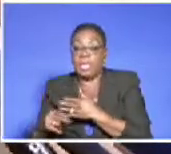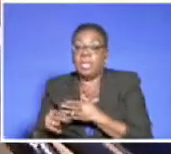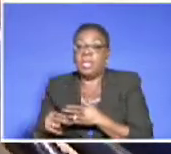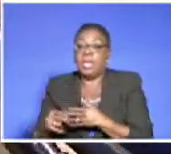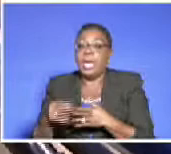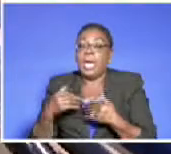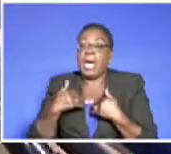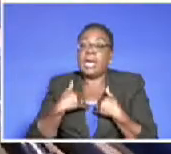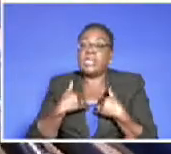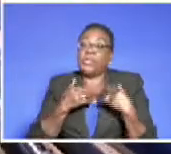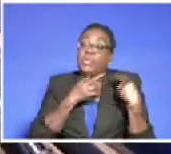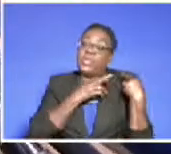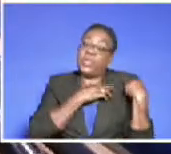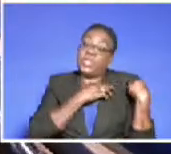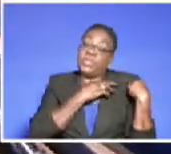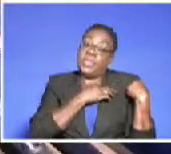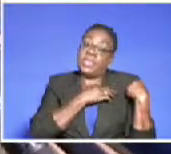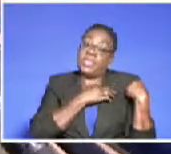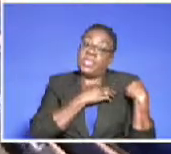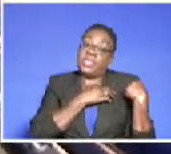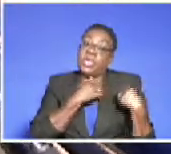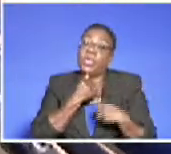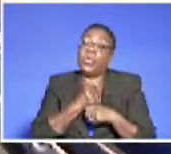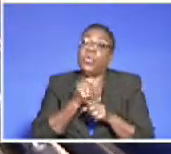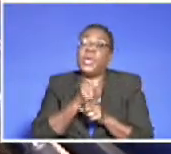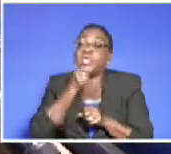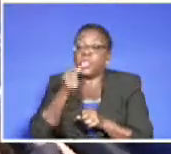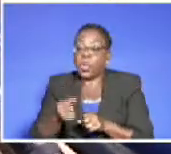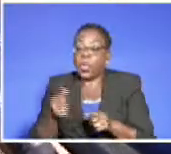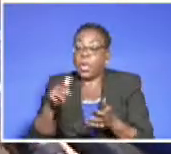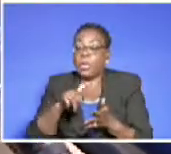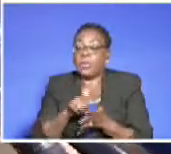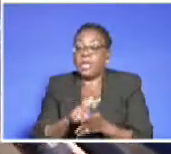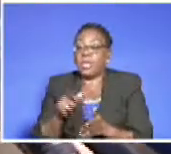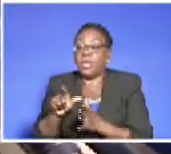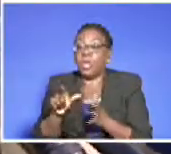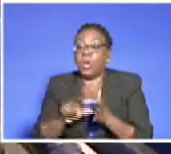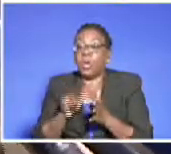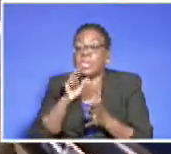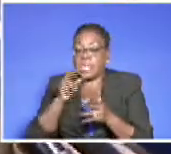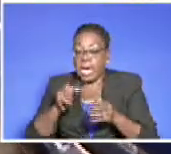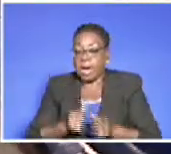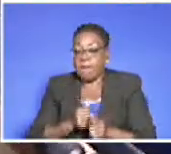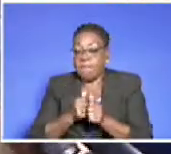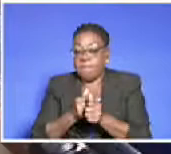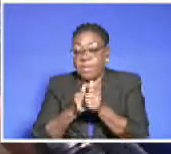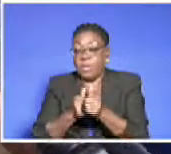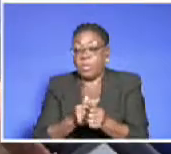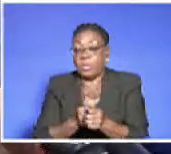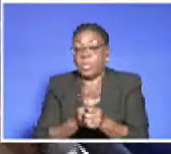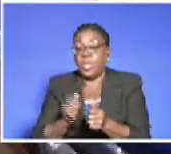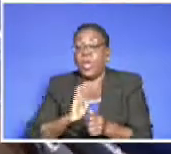the hotel has a responsibility to play in that as well. They are private properties, okay? And so